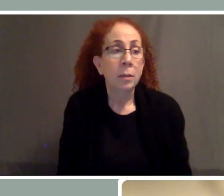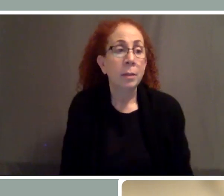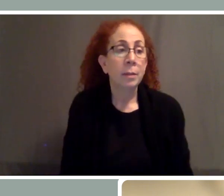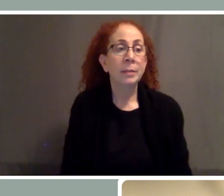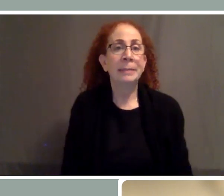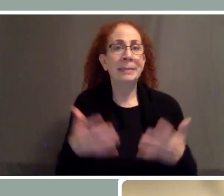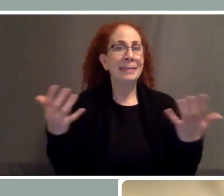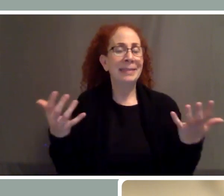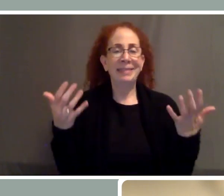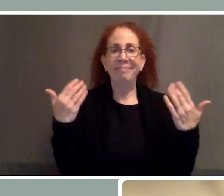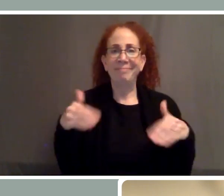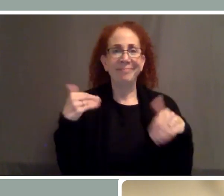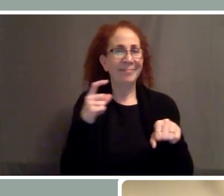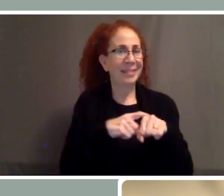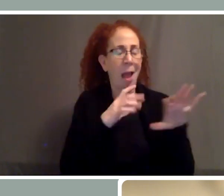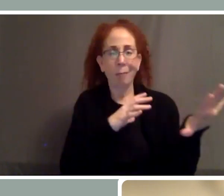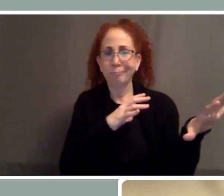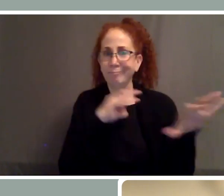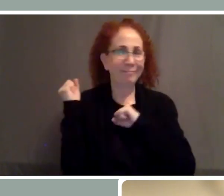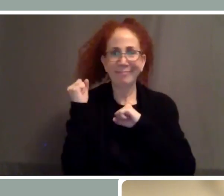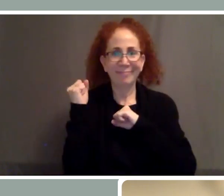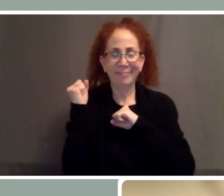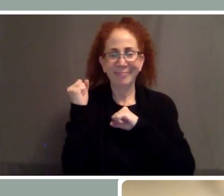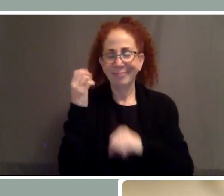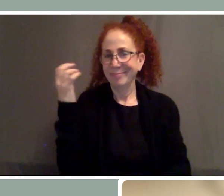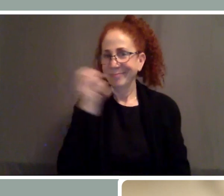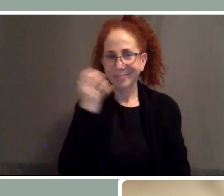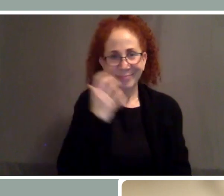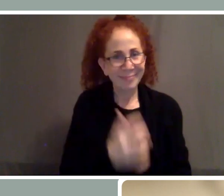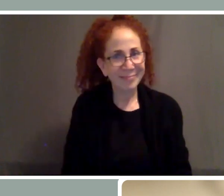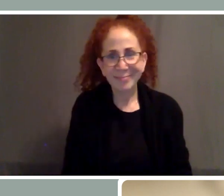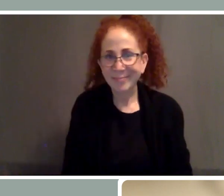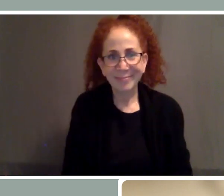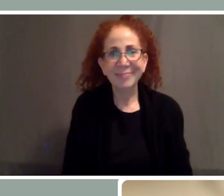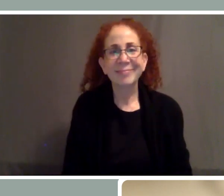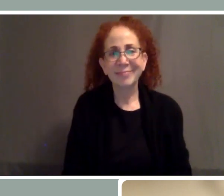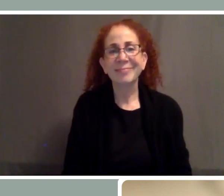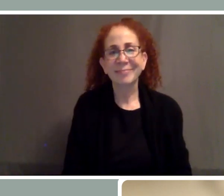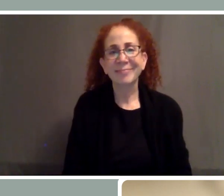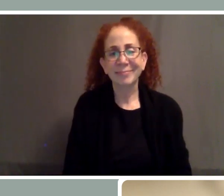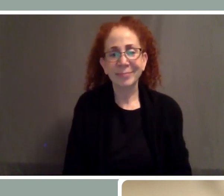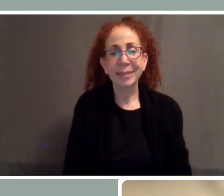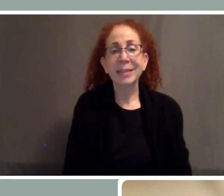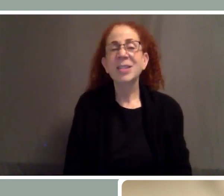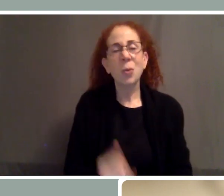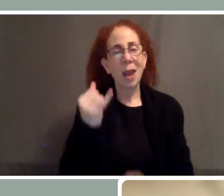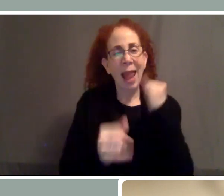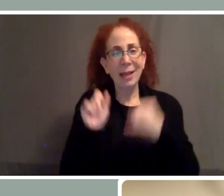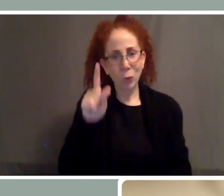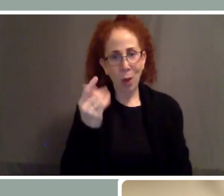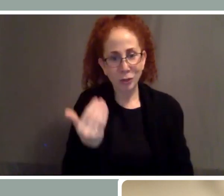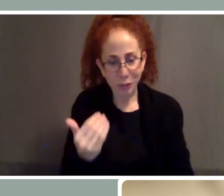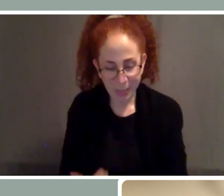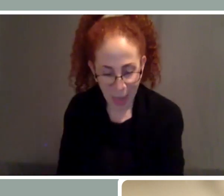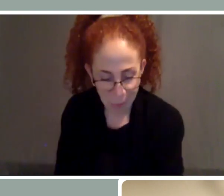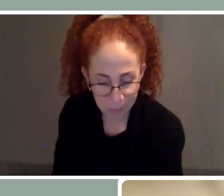hard to believe, but the hour has really flown by. And so I'm going to ask our last question and just give